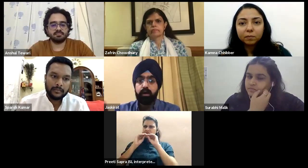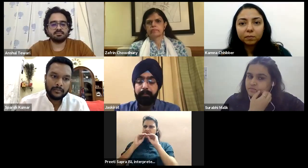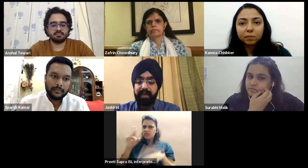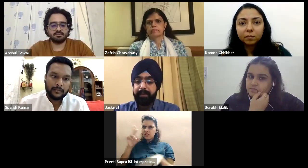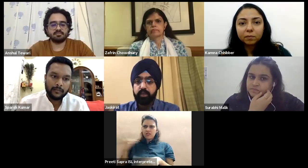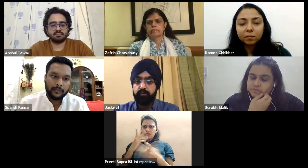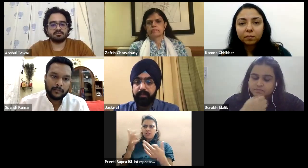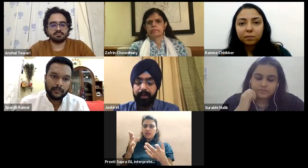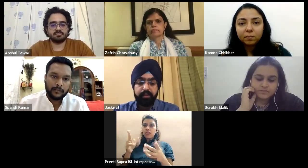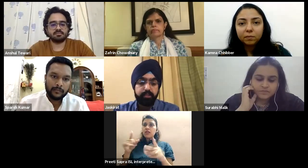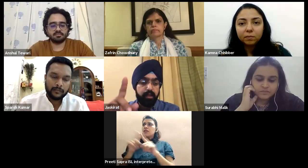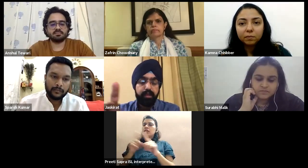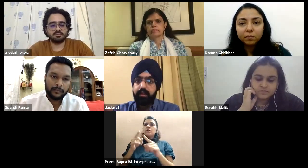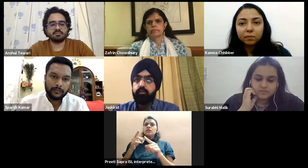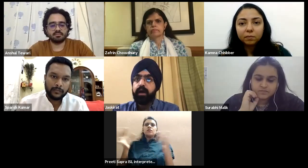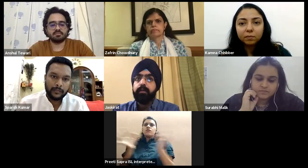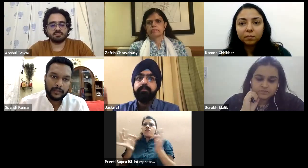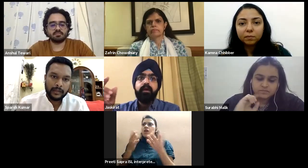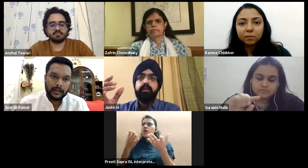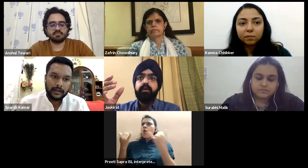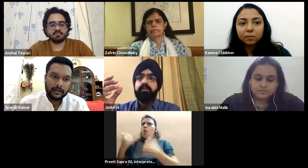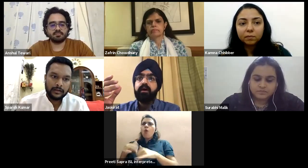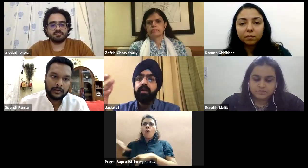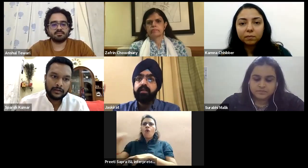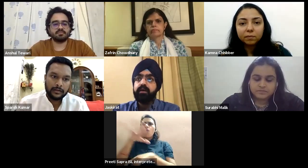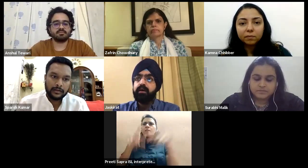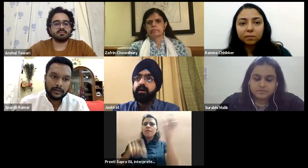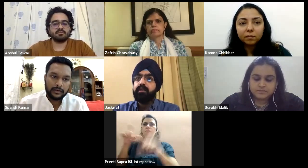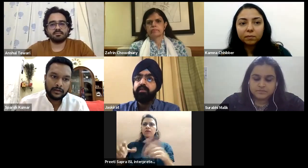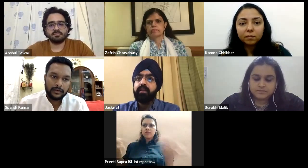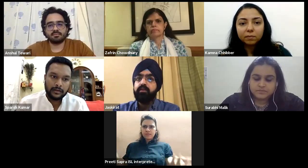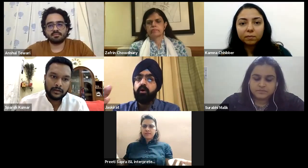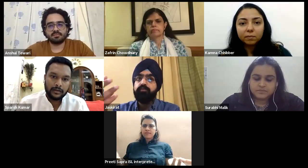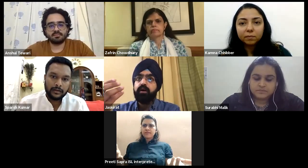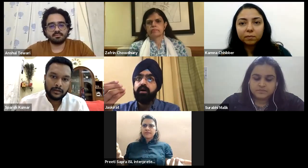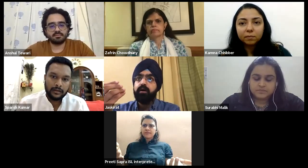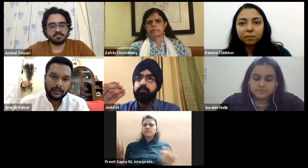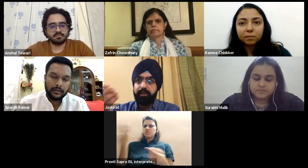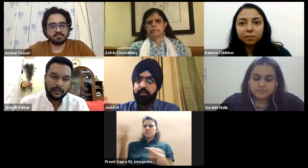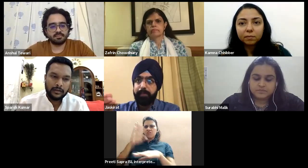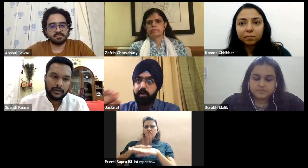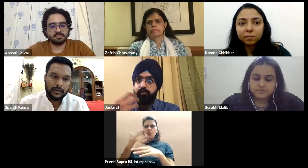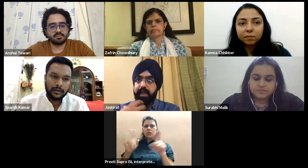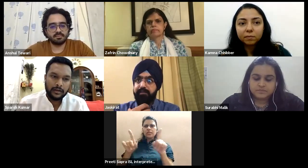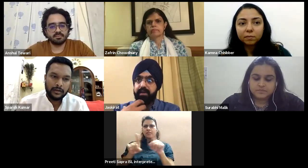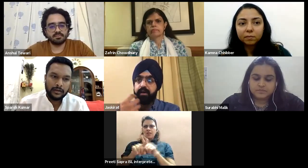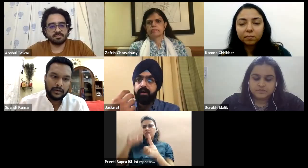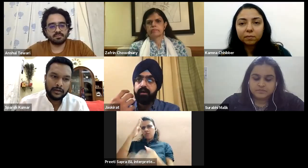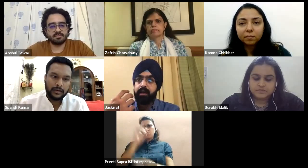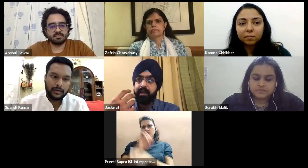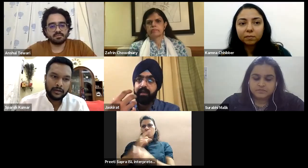person completely based on a fake message. That's one. There's another incident of a police inspector who was